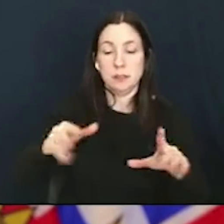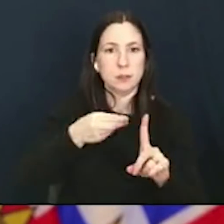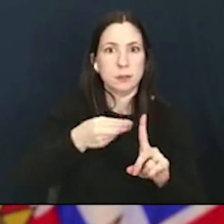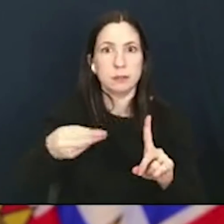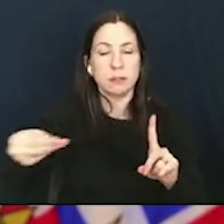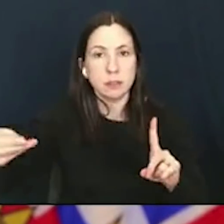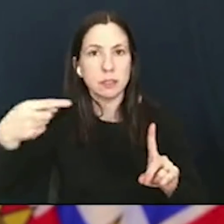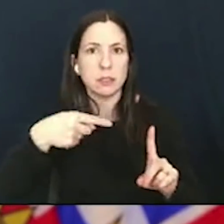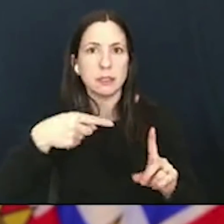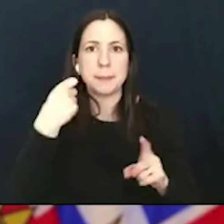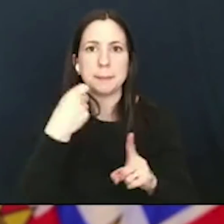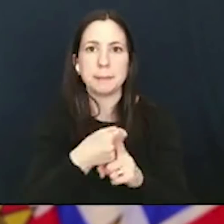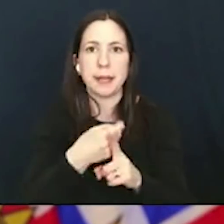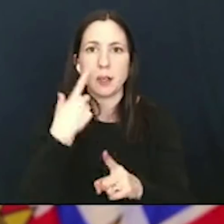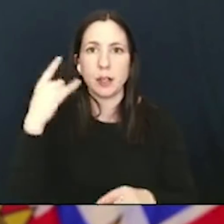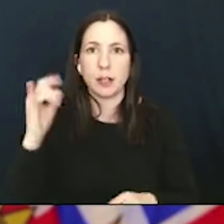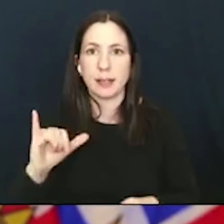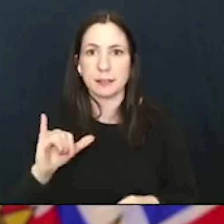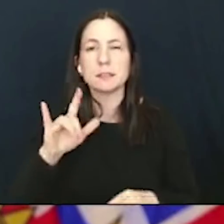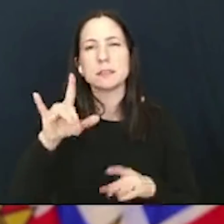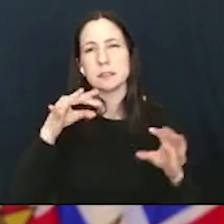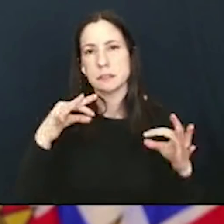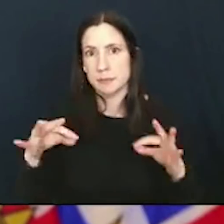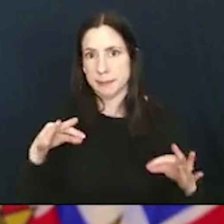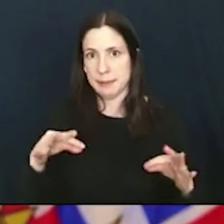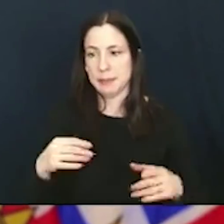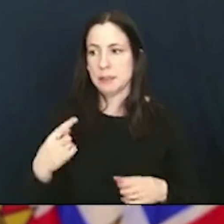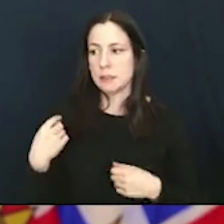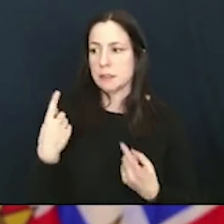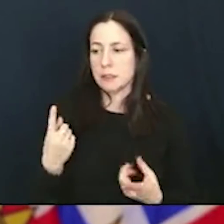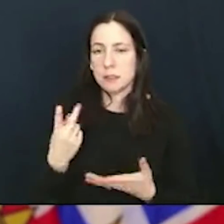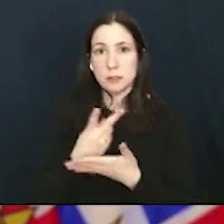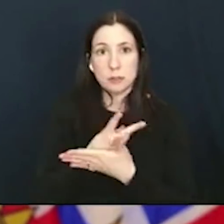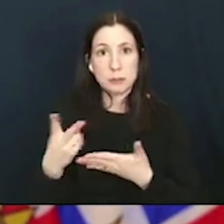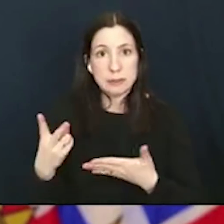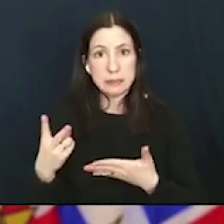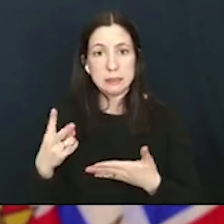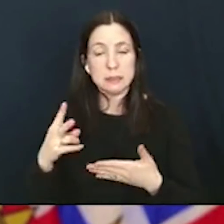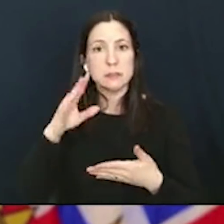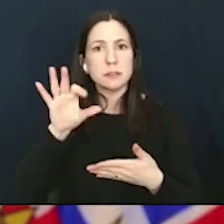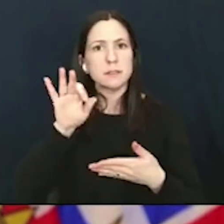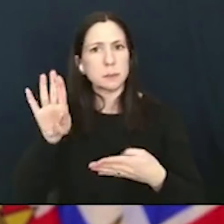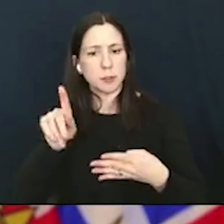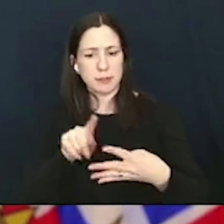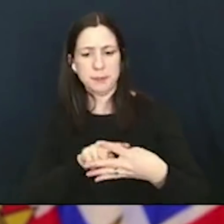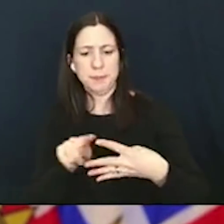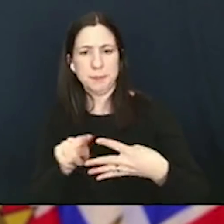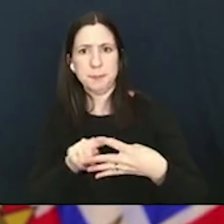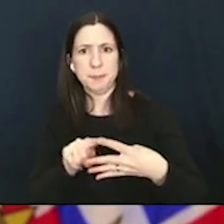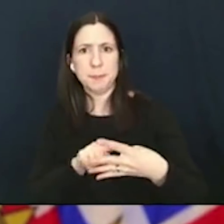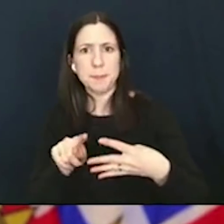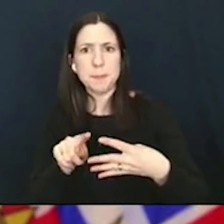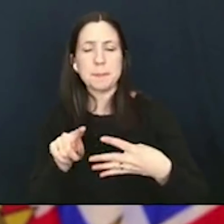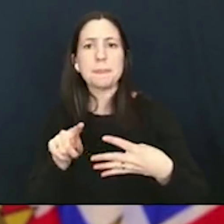here. And over the past 2 weeks, since the beginning of February, when we put in